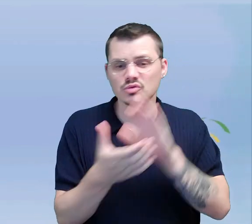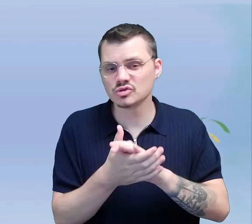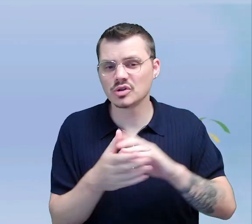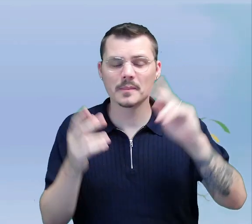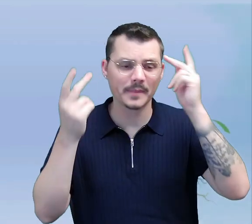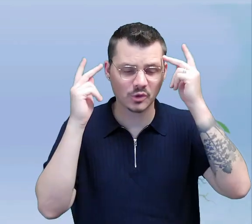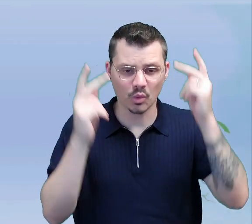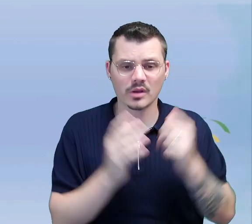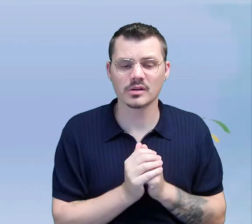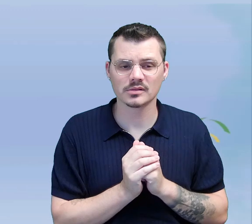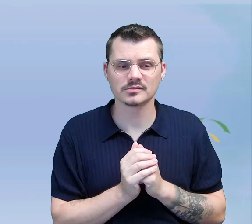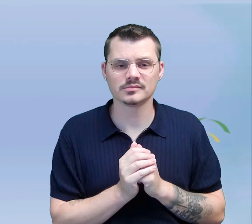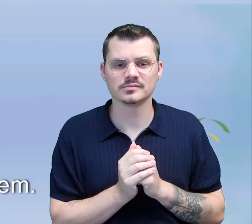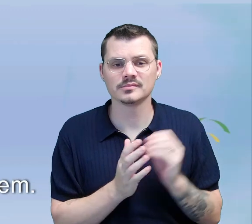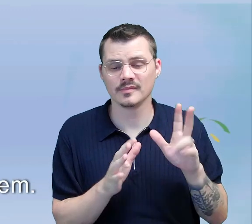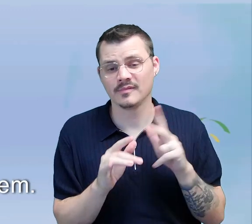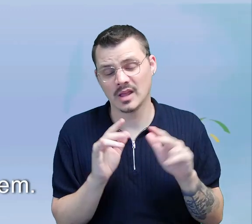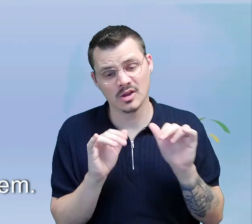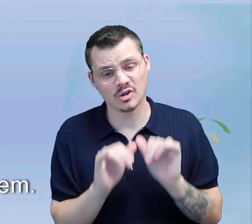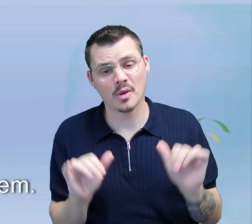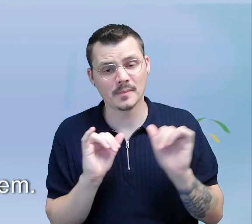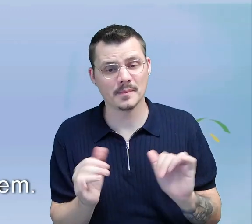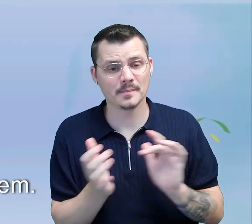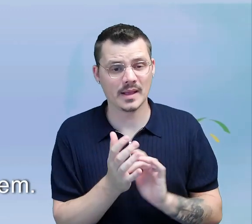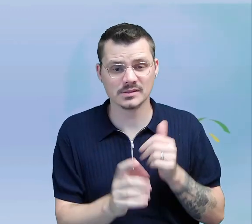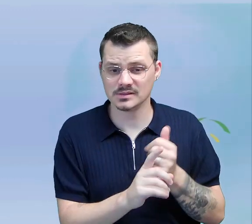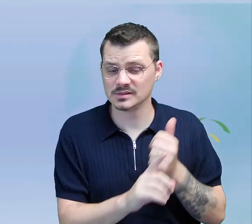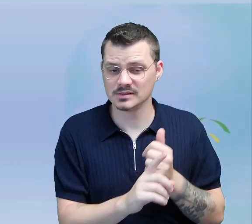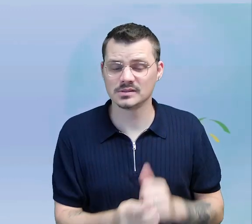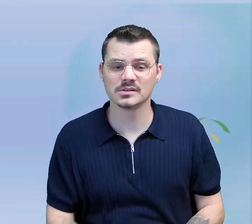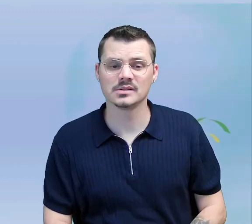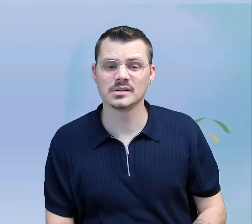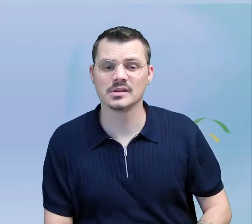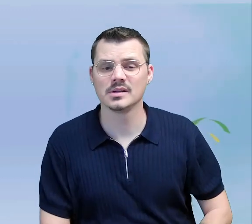paranoia, and very, very common medicines, many of them.